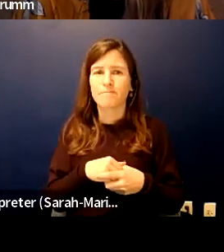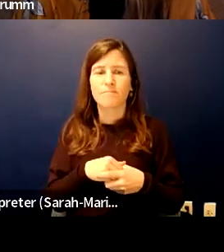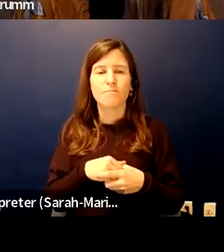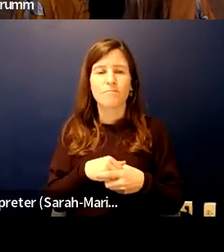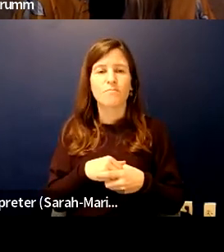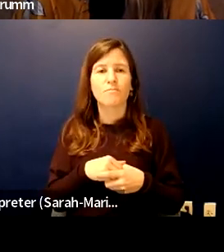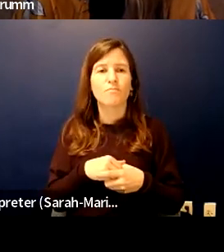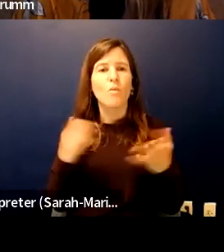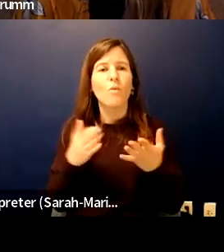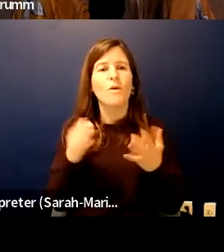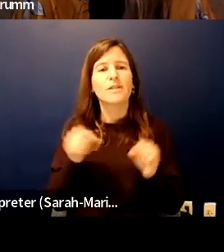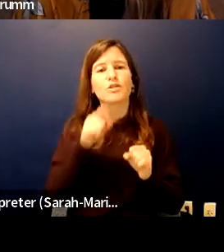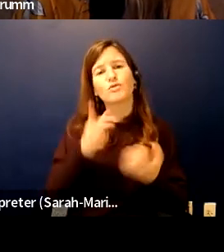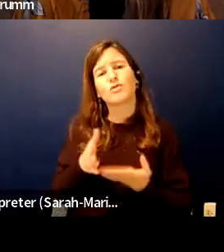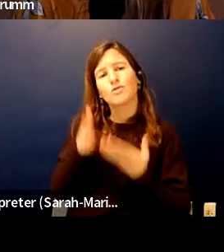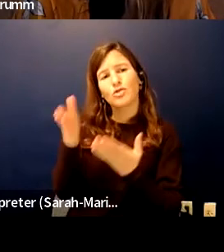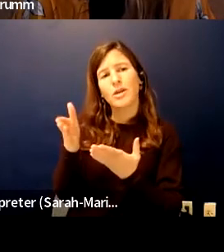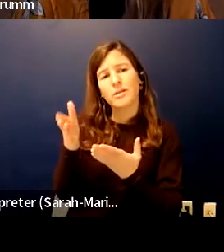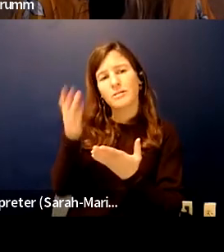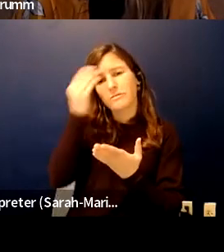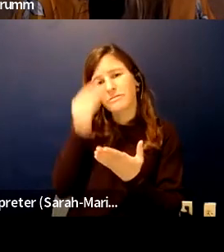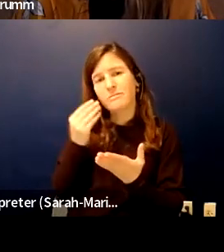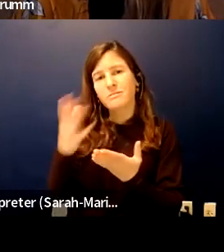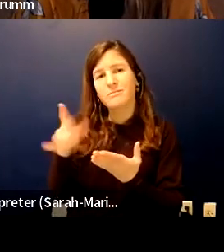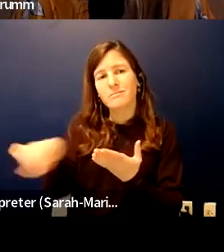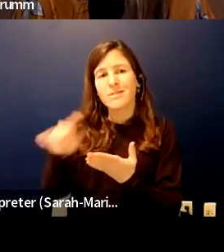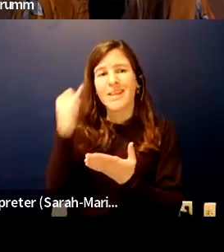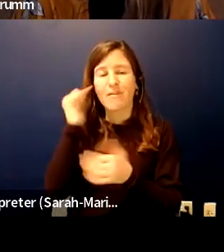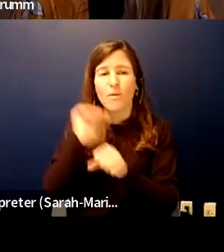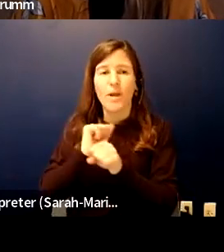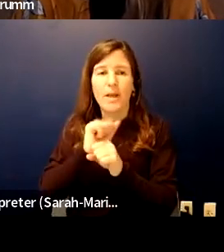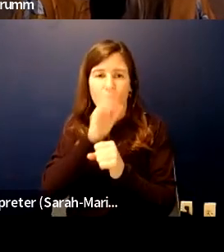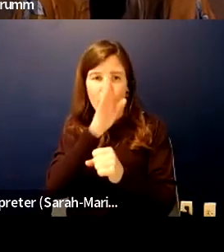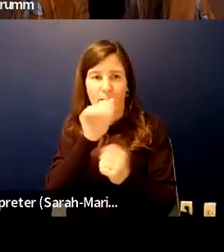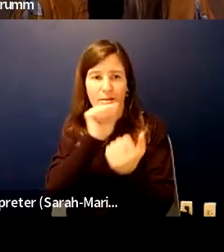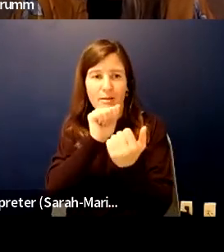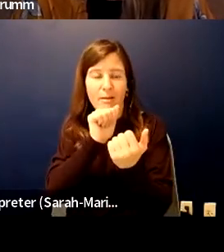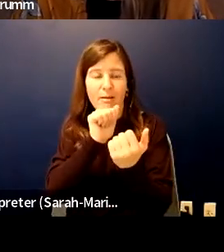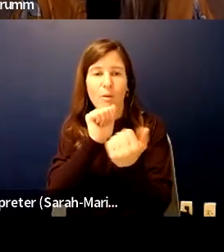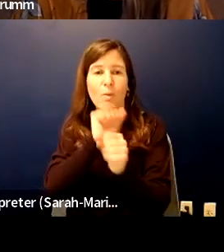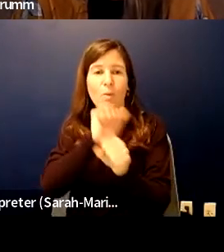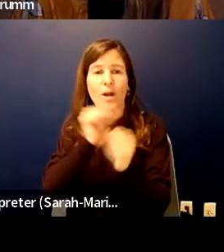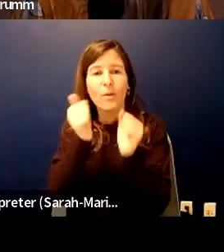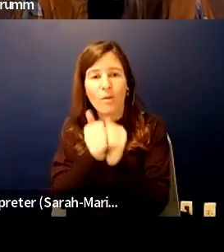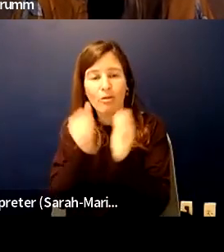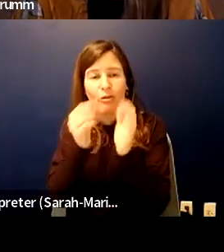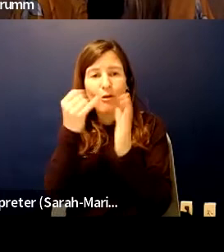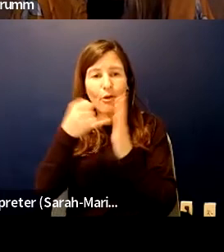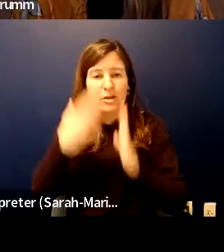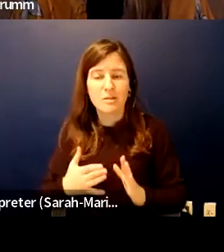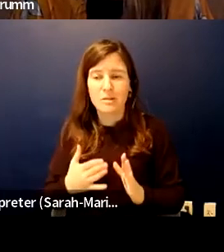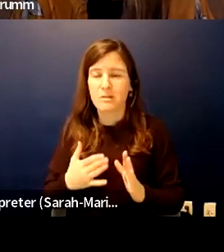of suggest for folks when they're working directly with artists or working in their very small kind